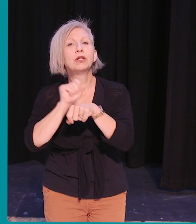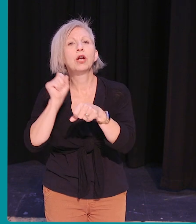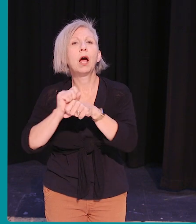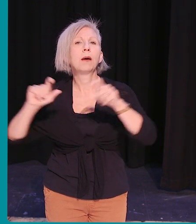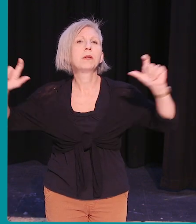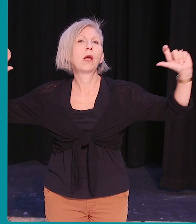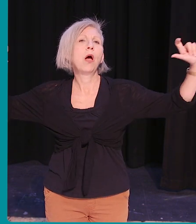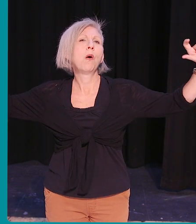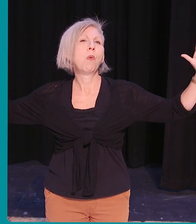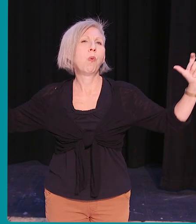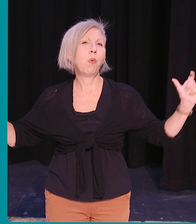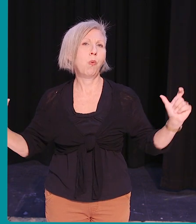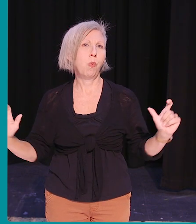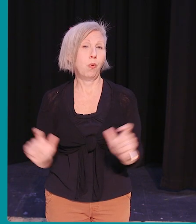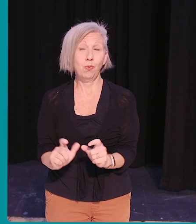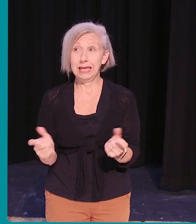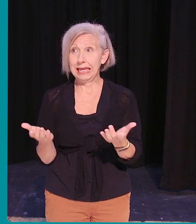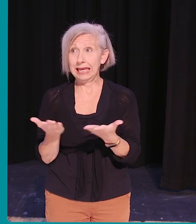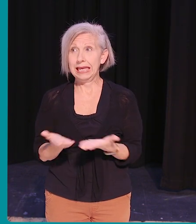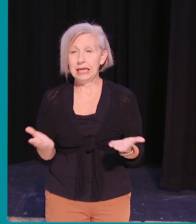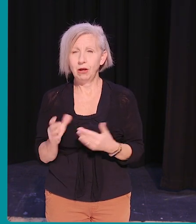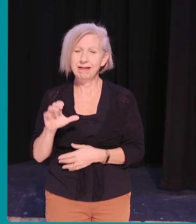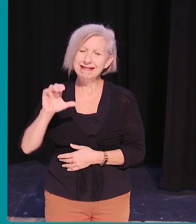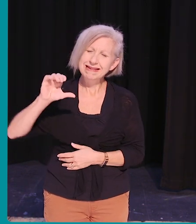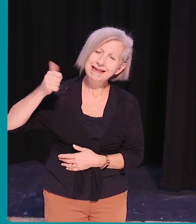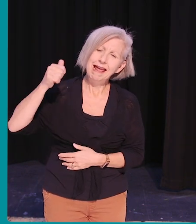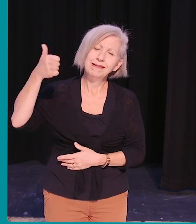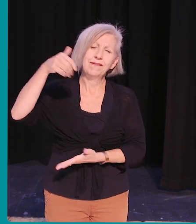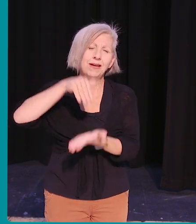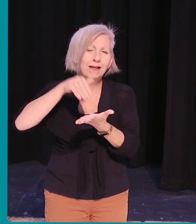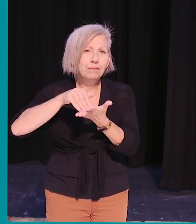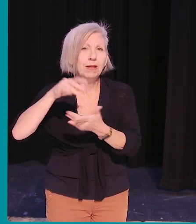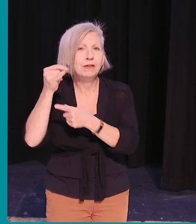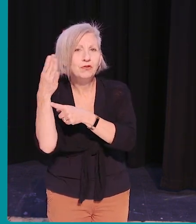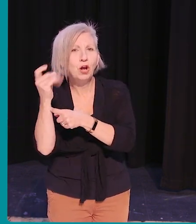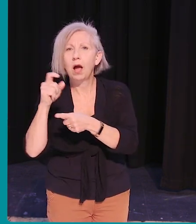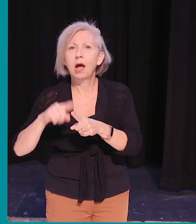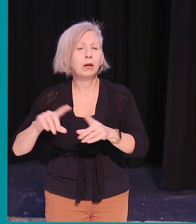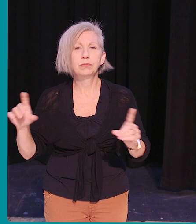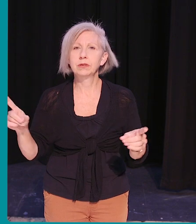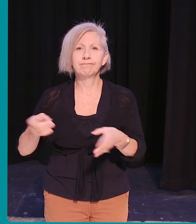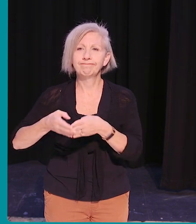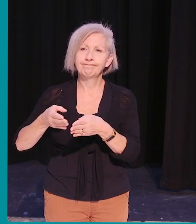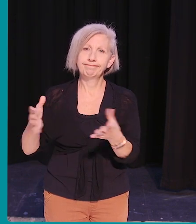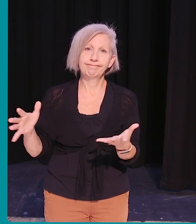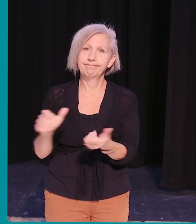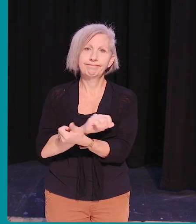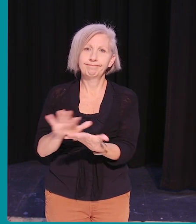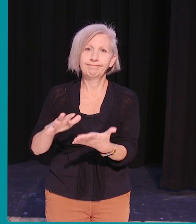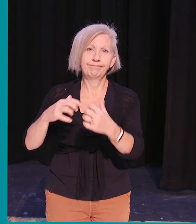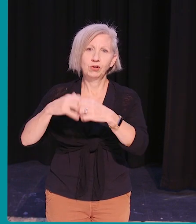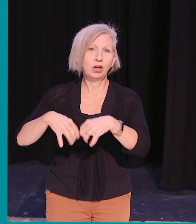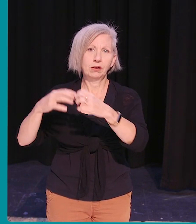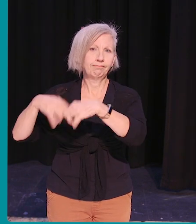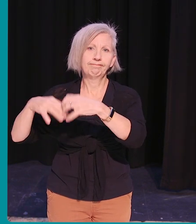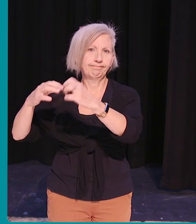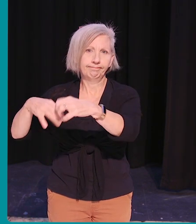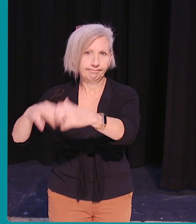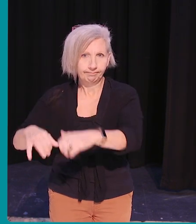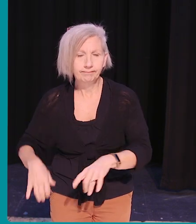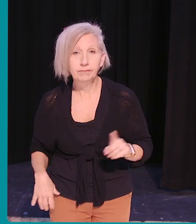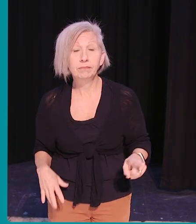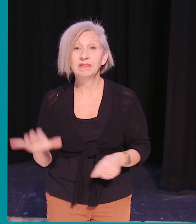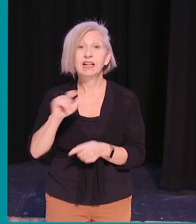millions of jobs over the last few decades, gone. Wiped out. Here's where we're headed. Actually, here's where we are right